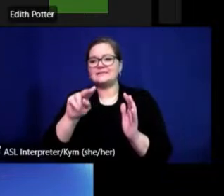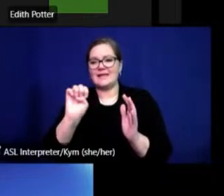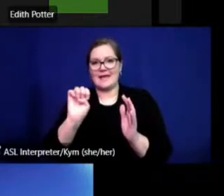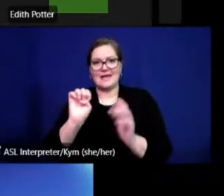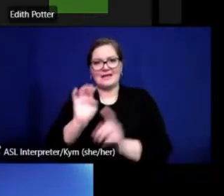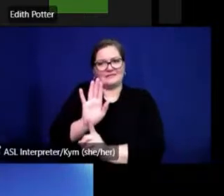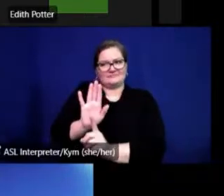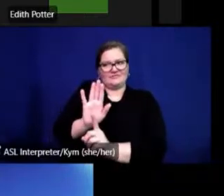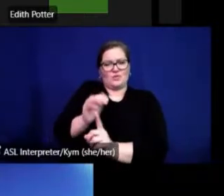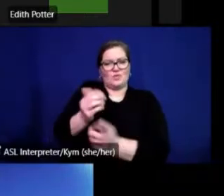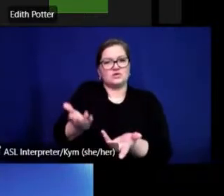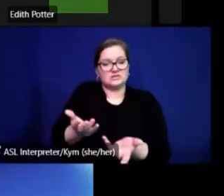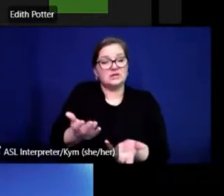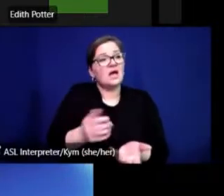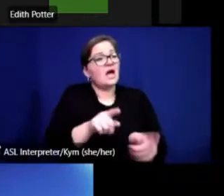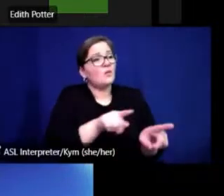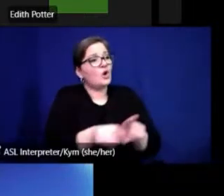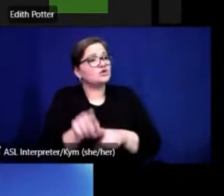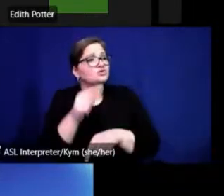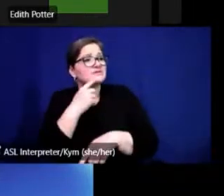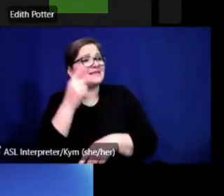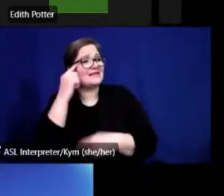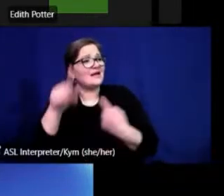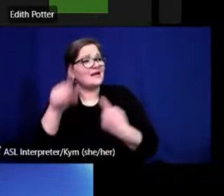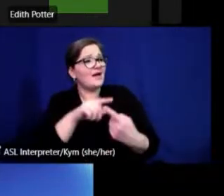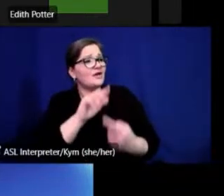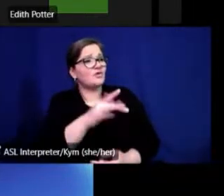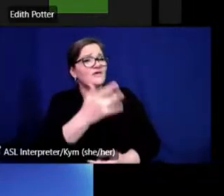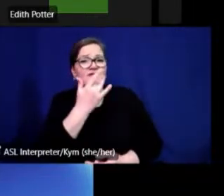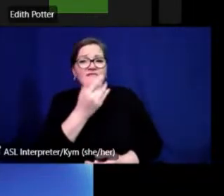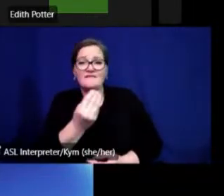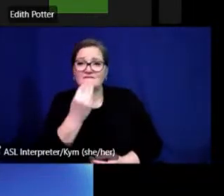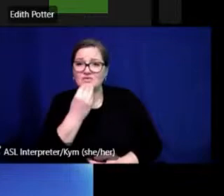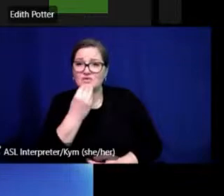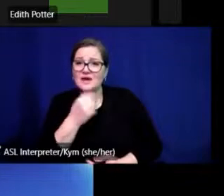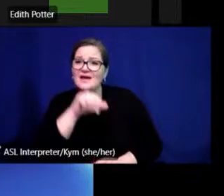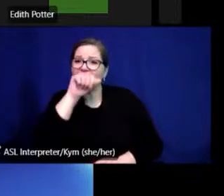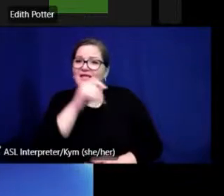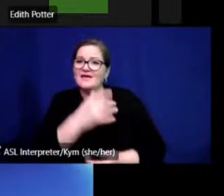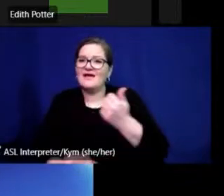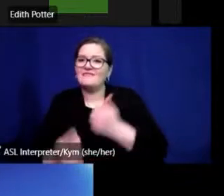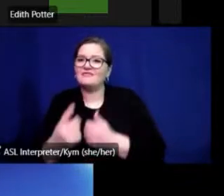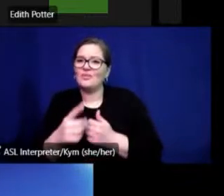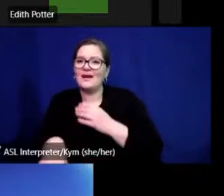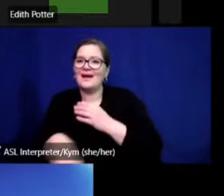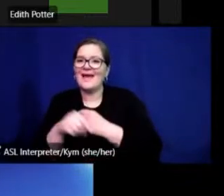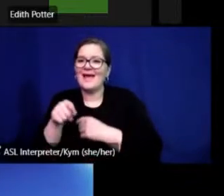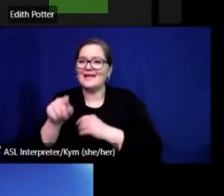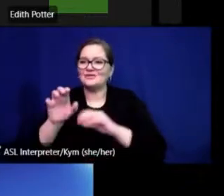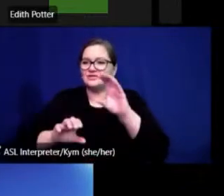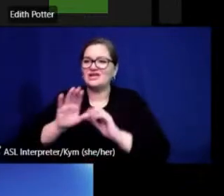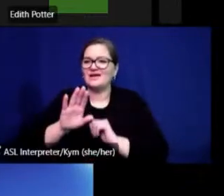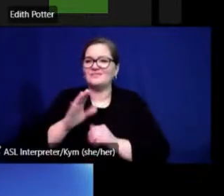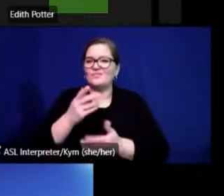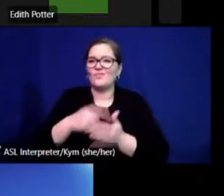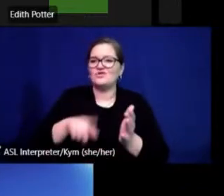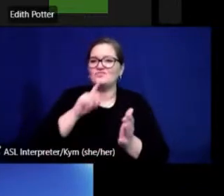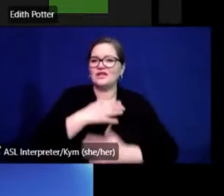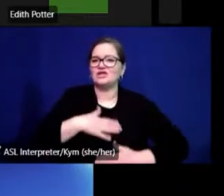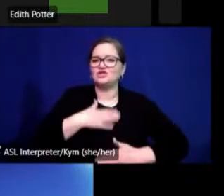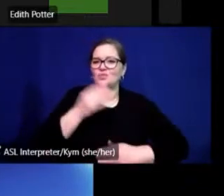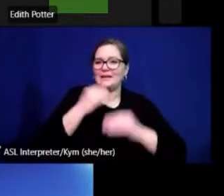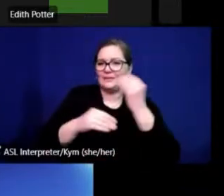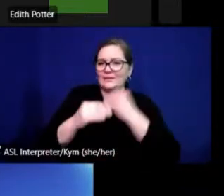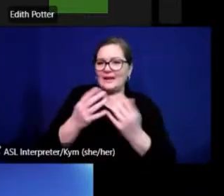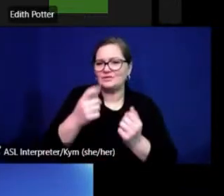I would Nice. also say, think about your favorite foods. So I love that everyone was putting in what they really enjoy eating, and think about what